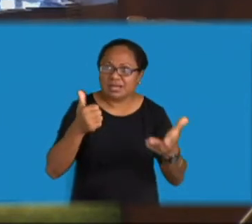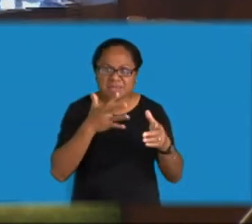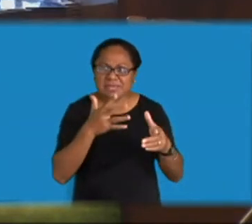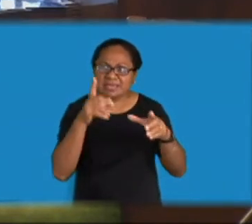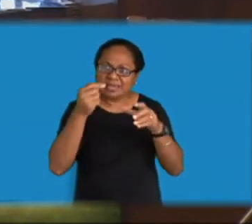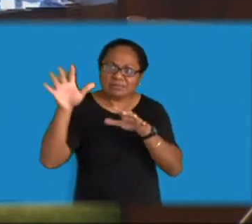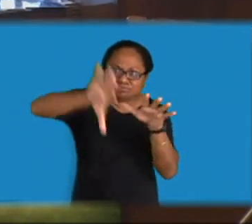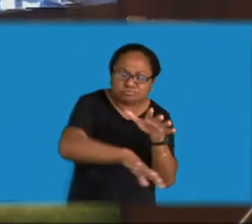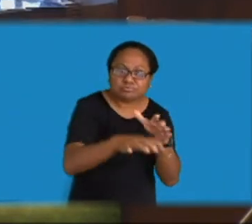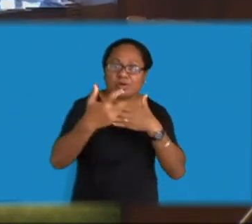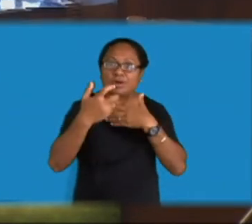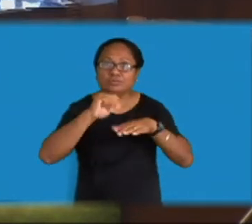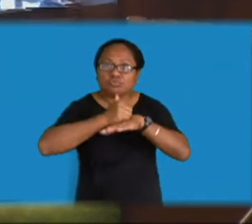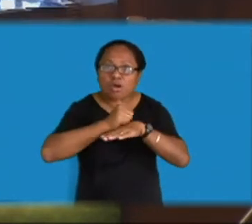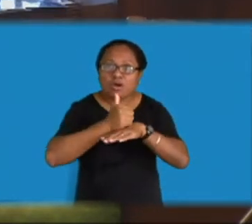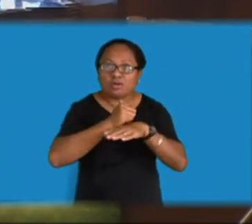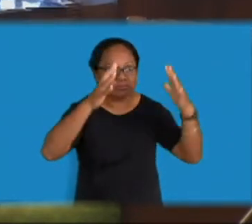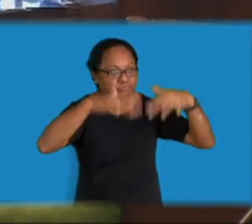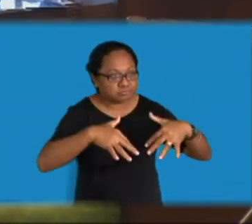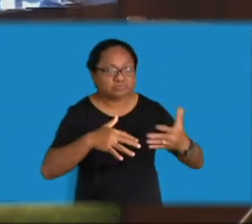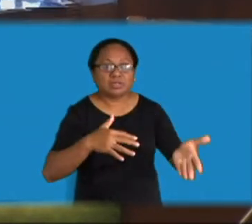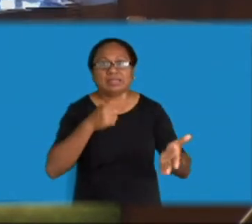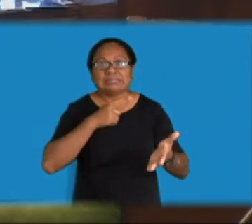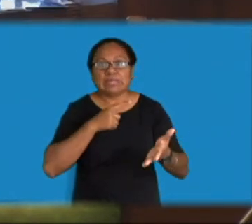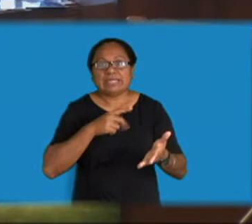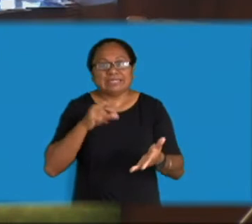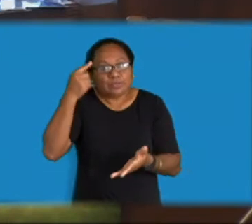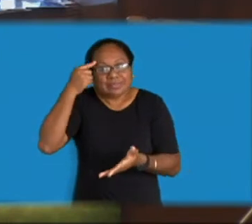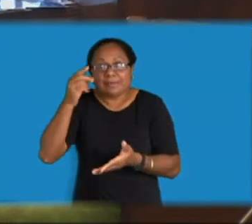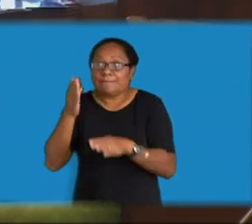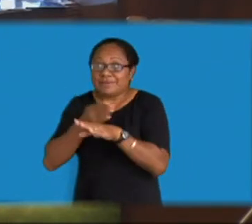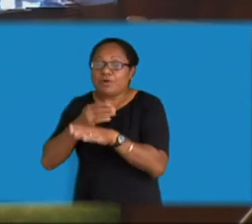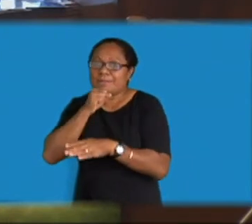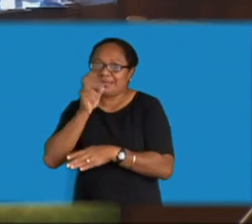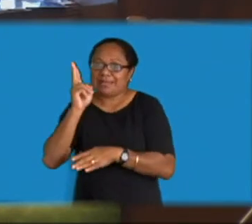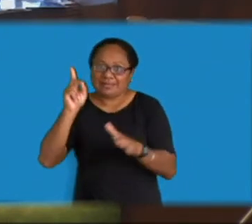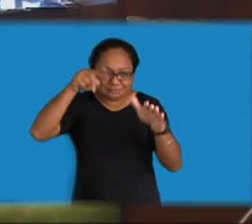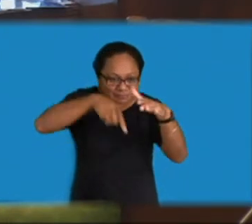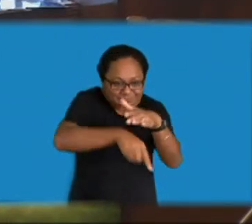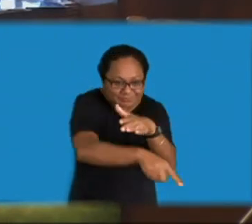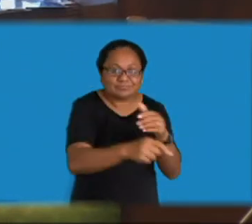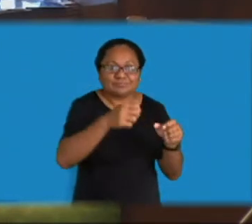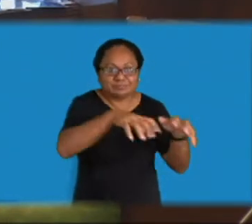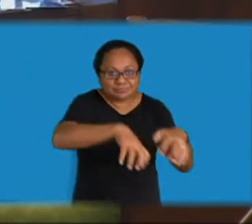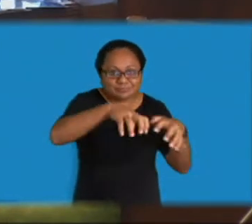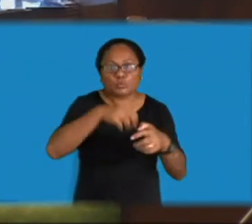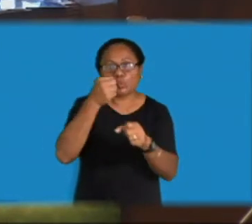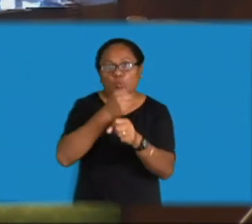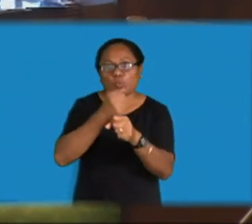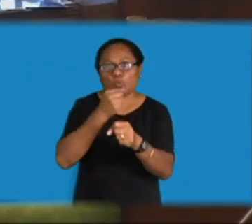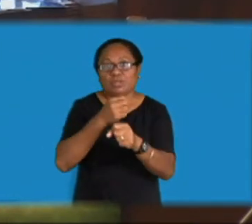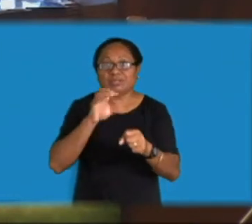and supporting props and pillars for roofs and walls of work areas. Madam Speaker, this procedure is